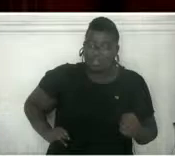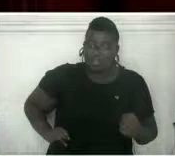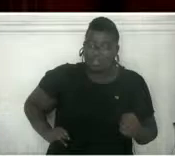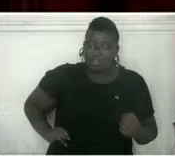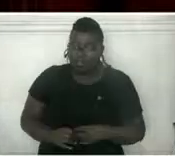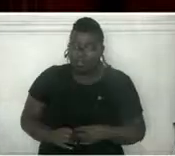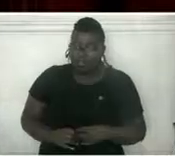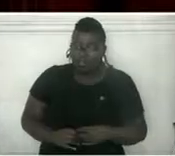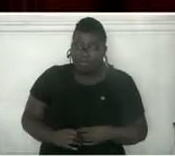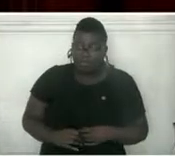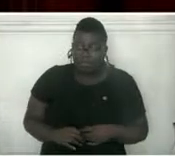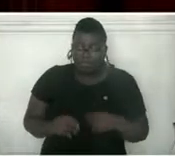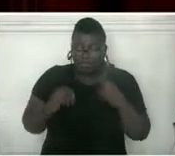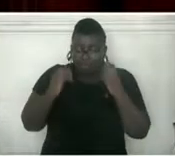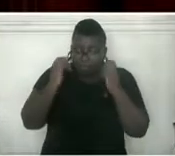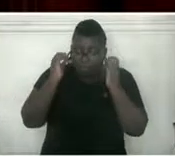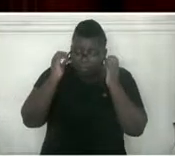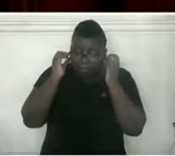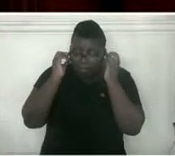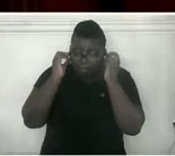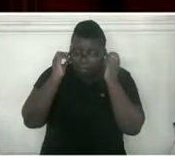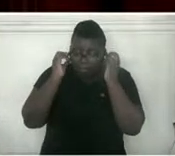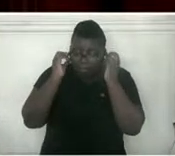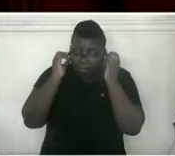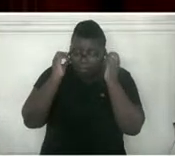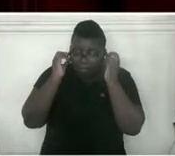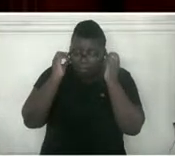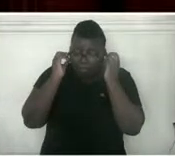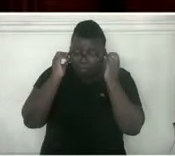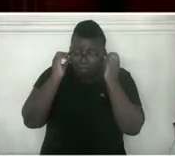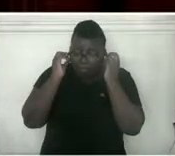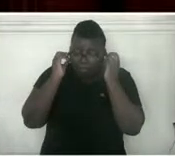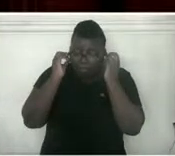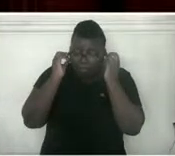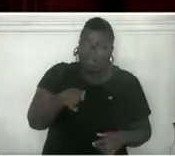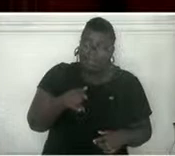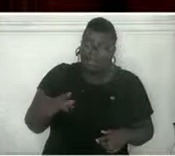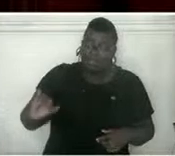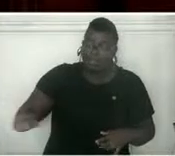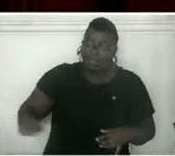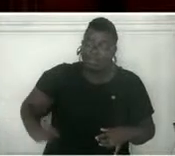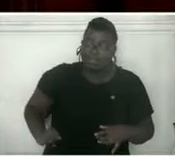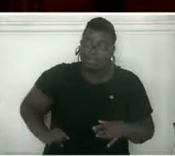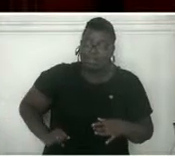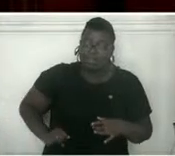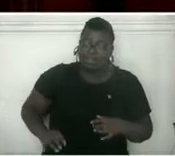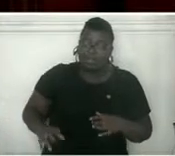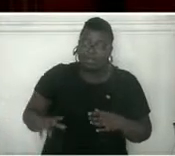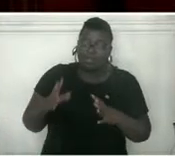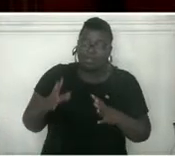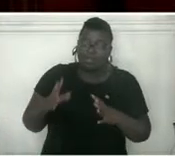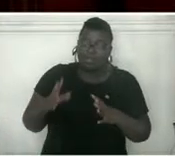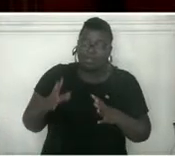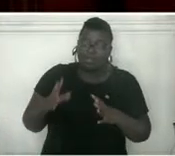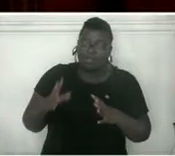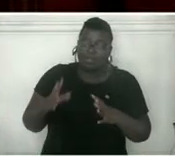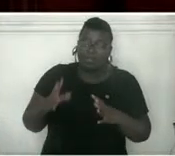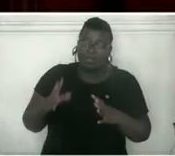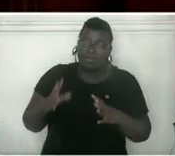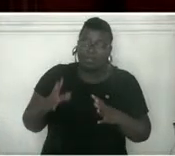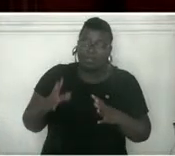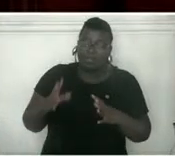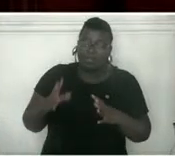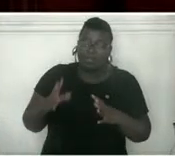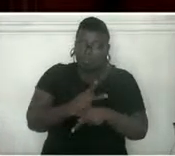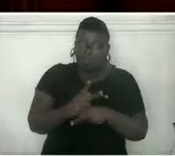as there was disinvestment. They came in. These investment projects will produce